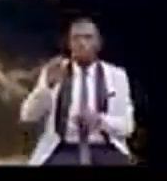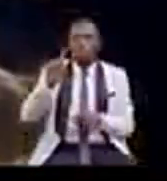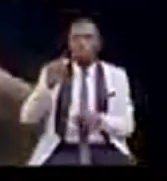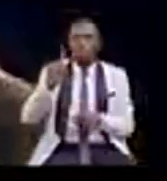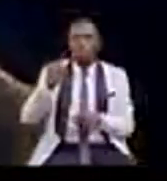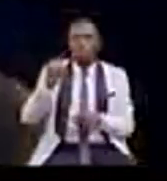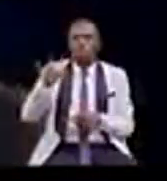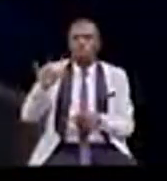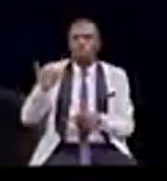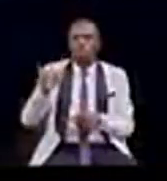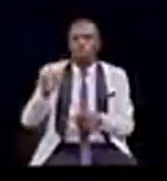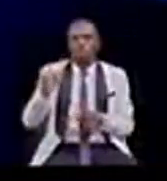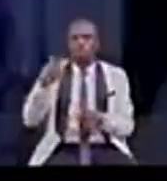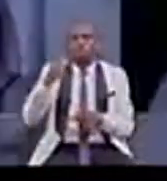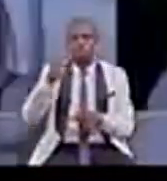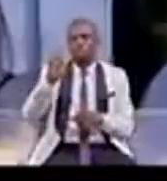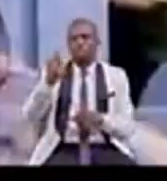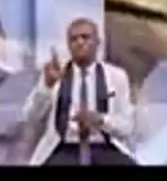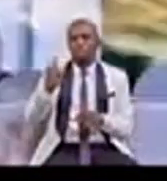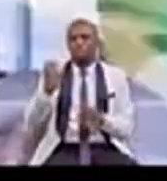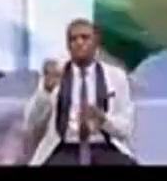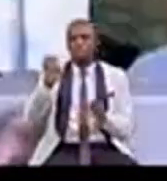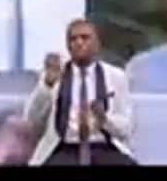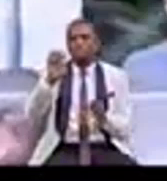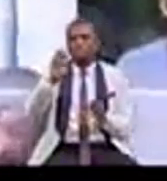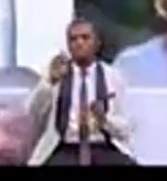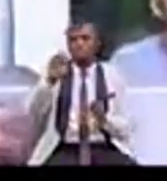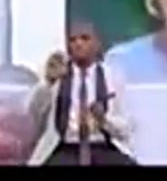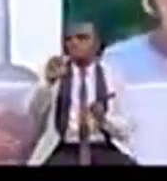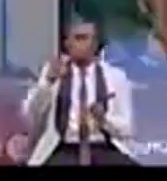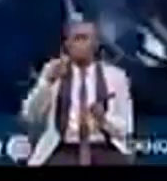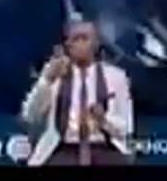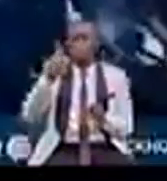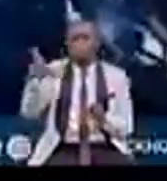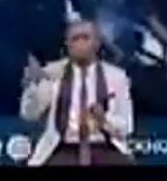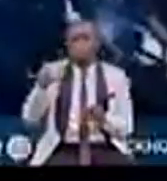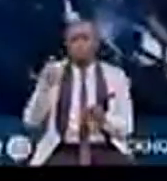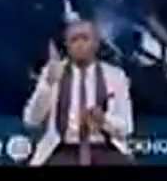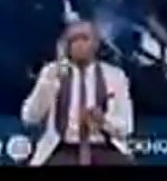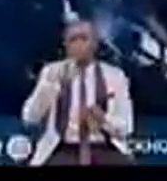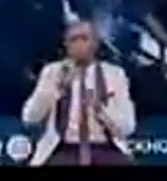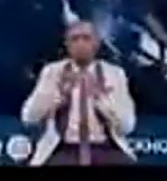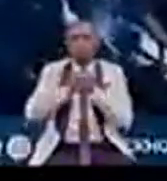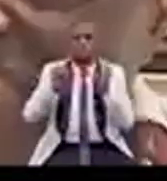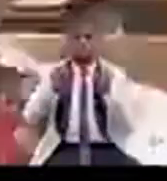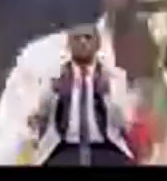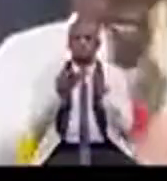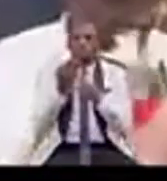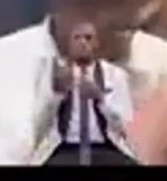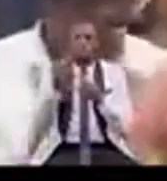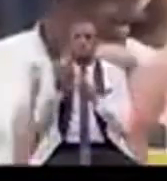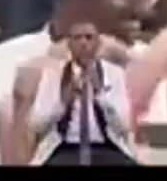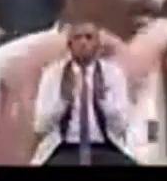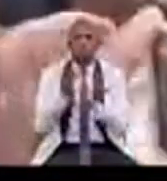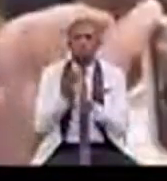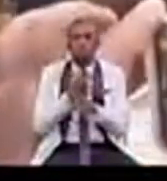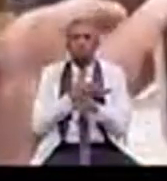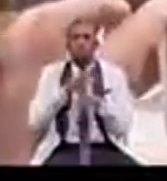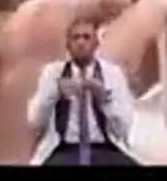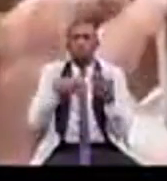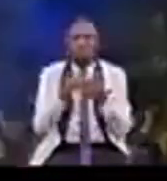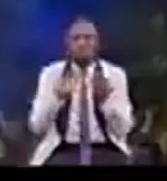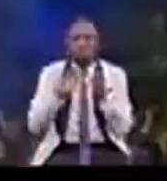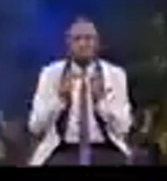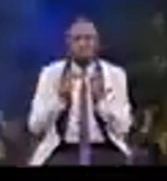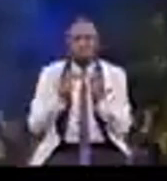2023, GCK Emmanuel will be broadcast live to the world, their satellites, and all our social media platforms. God's servant,